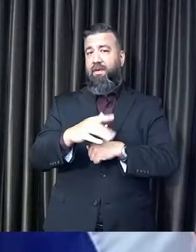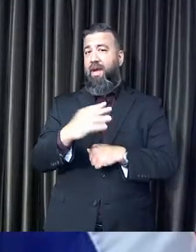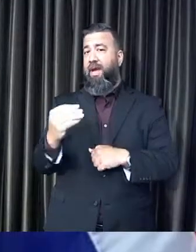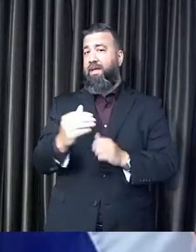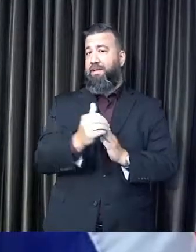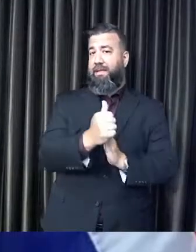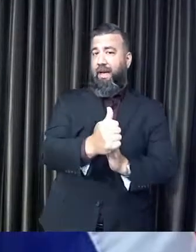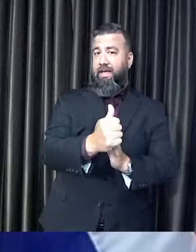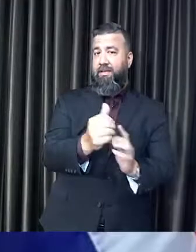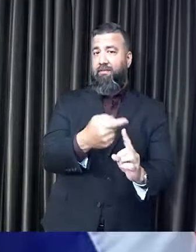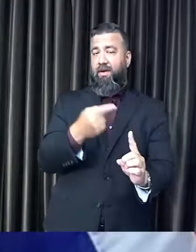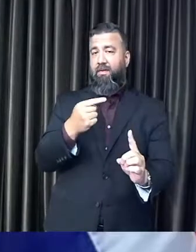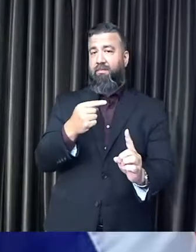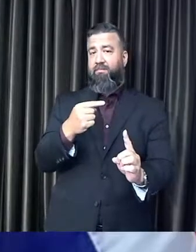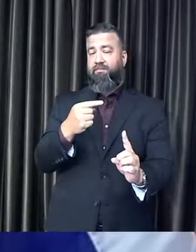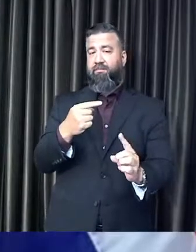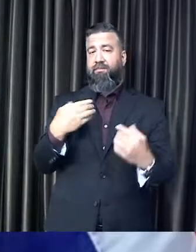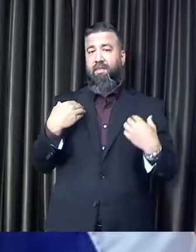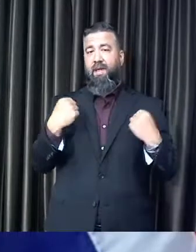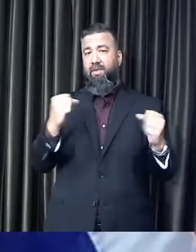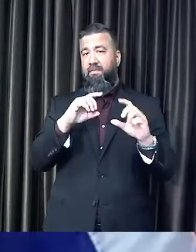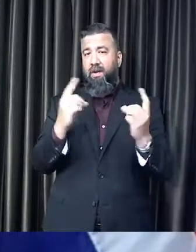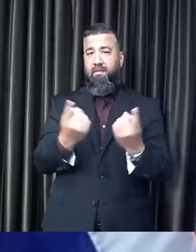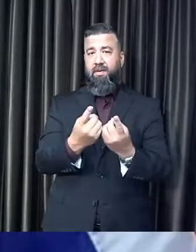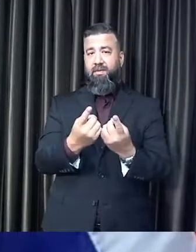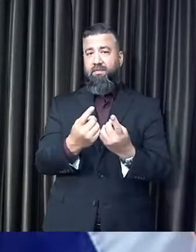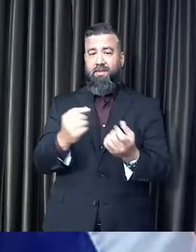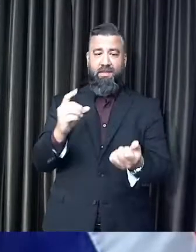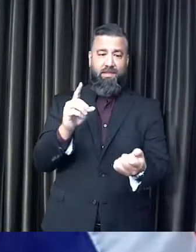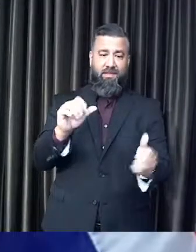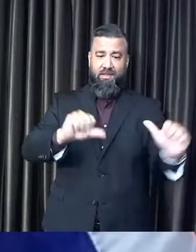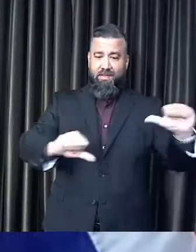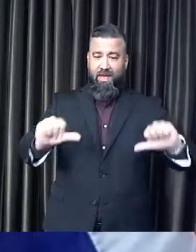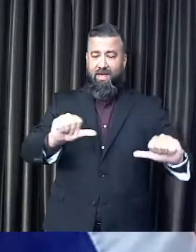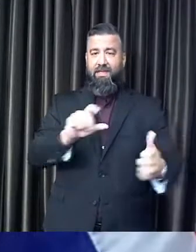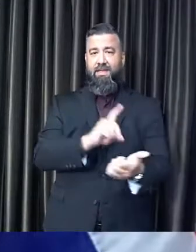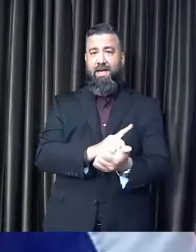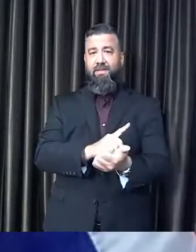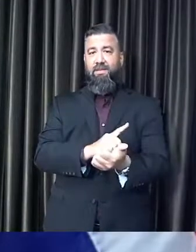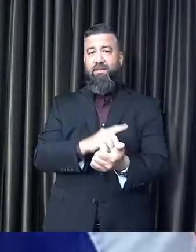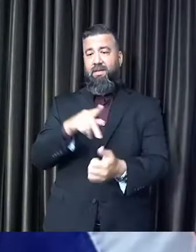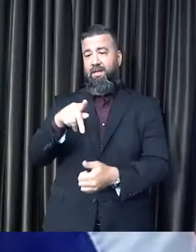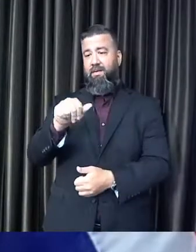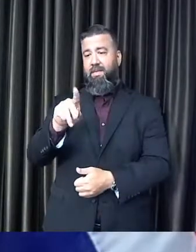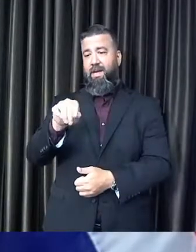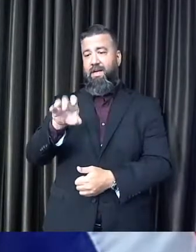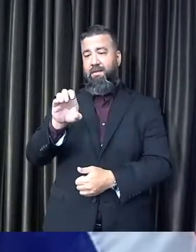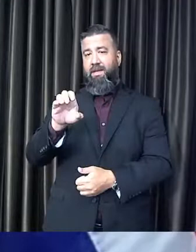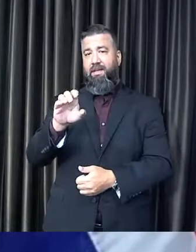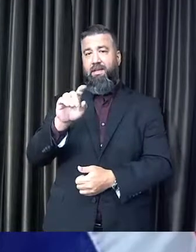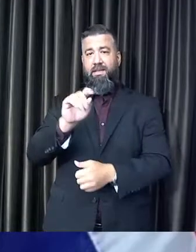from our public health experts, the pandemic task force, and our health systems